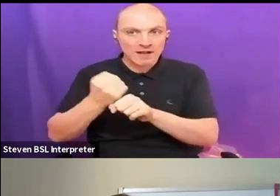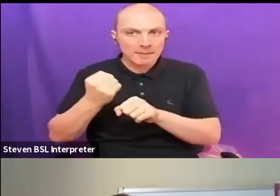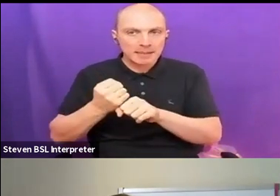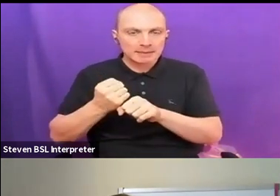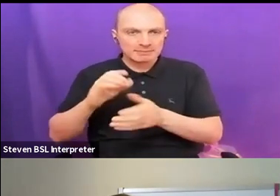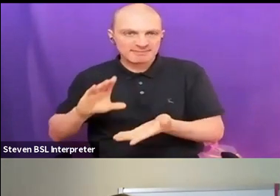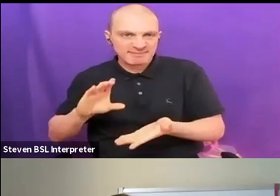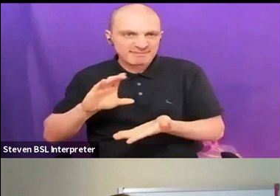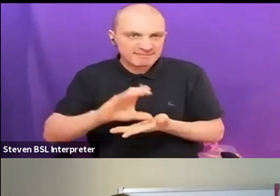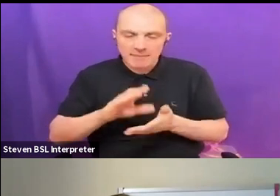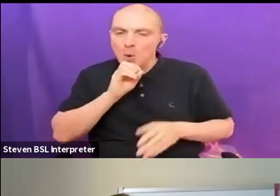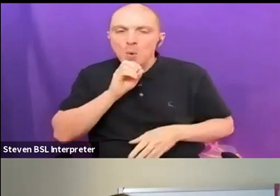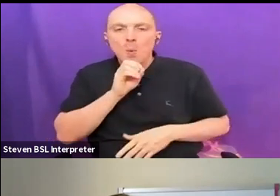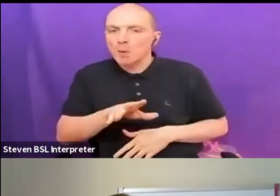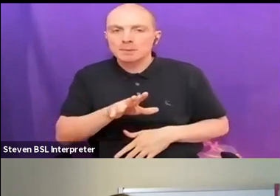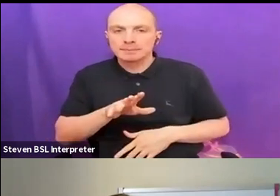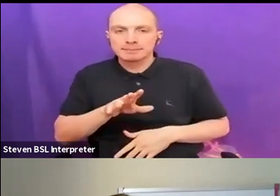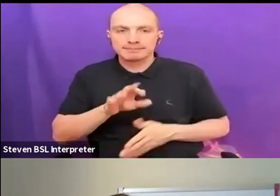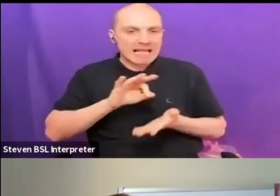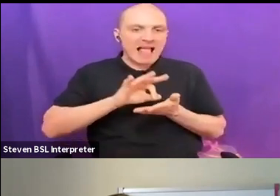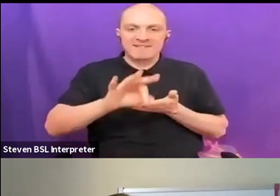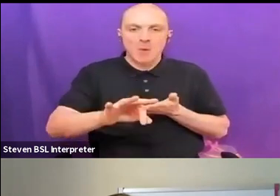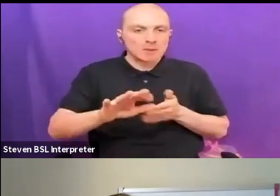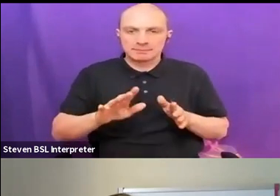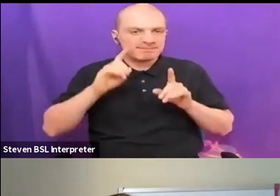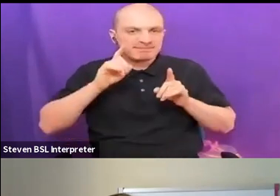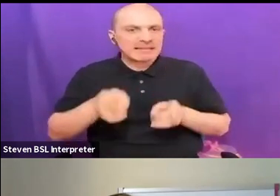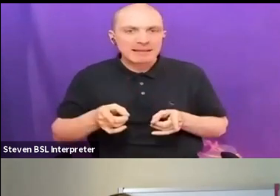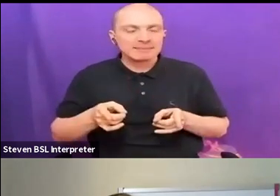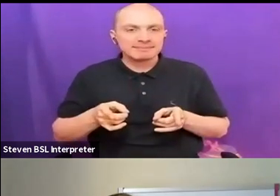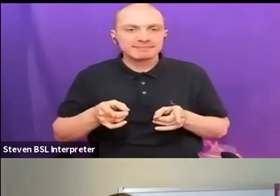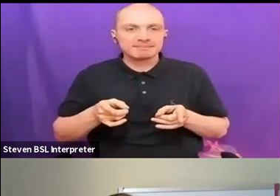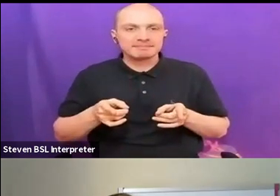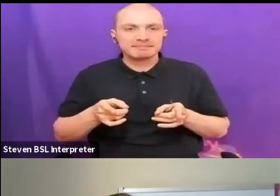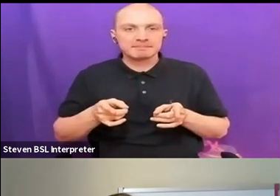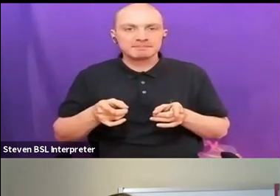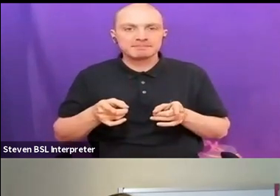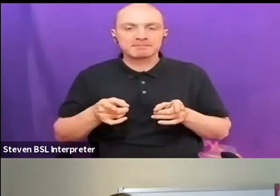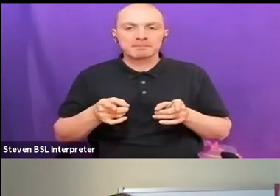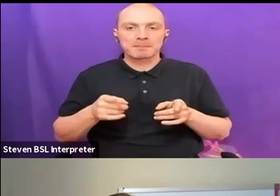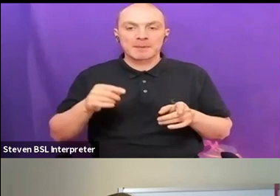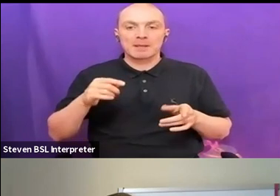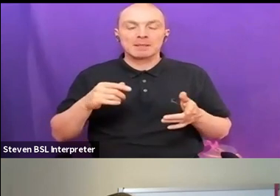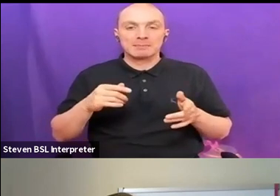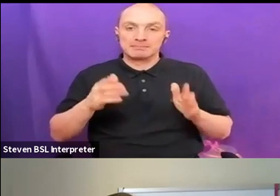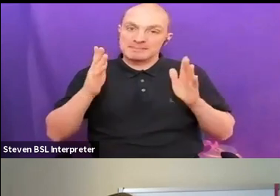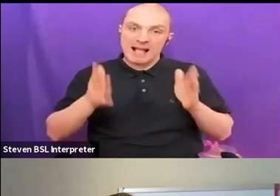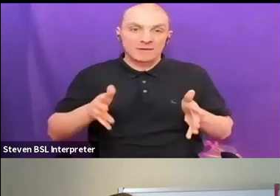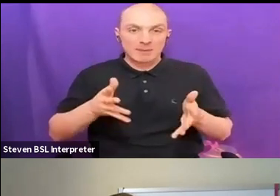to face that one up, because we have had a very traumatic year, a very